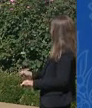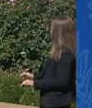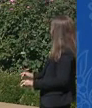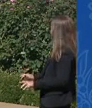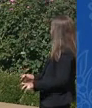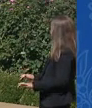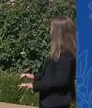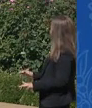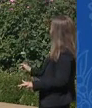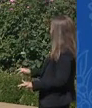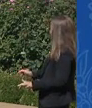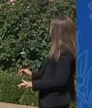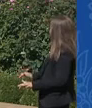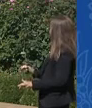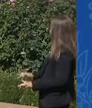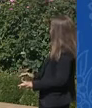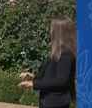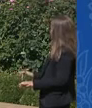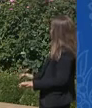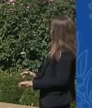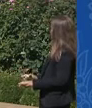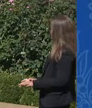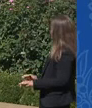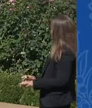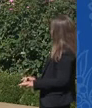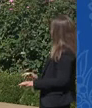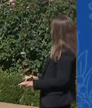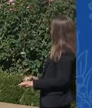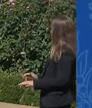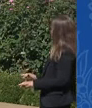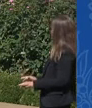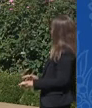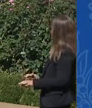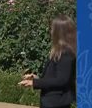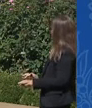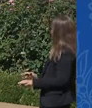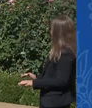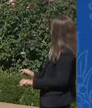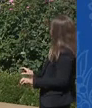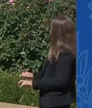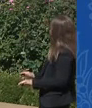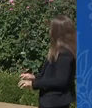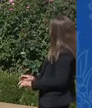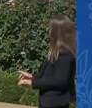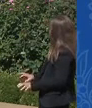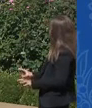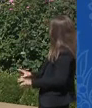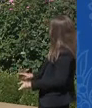Thank you.